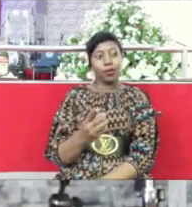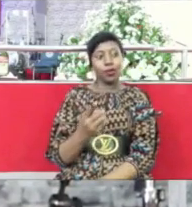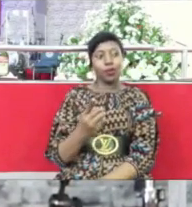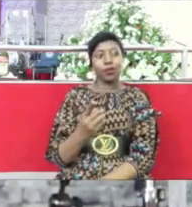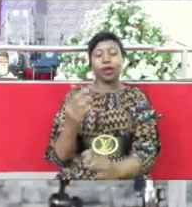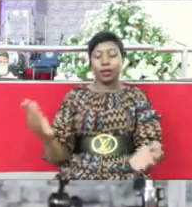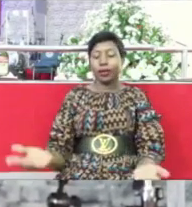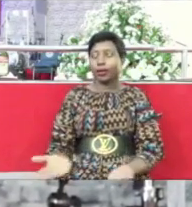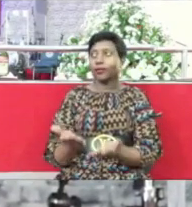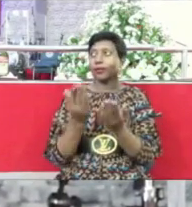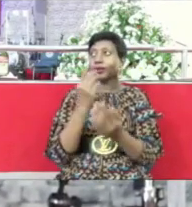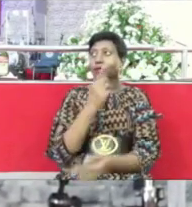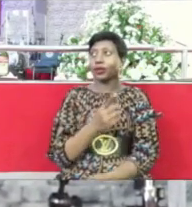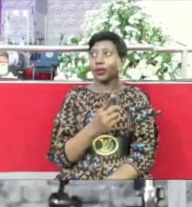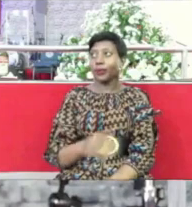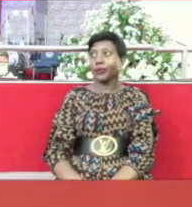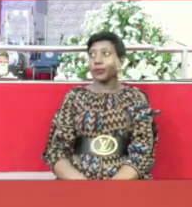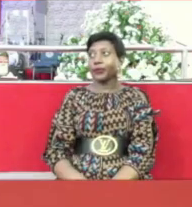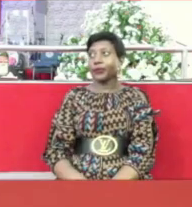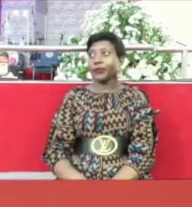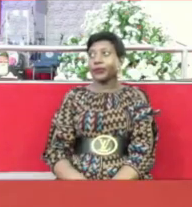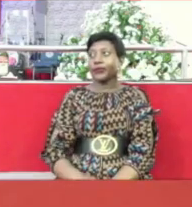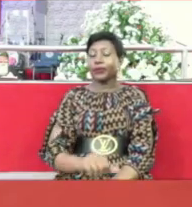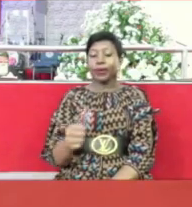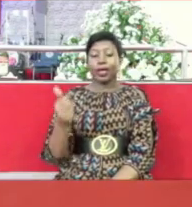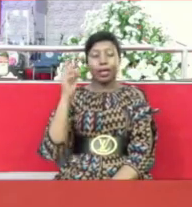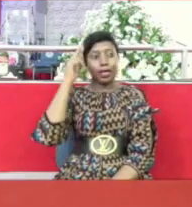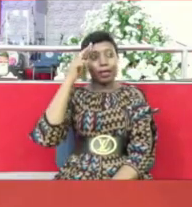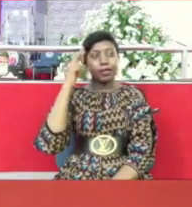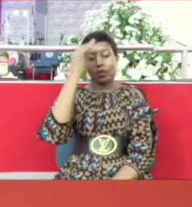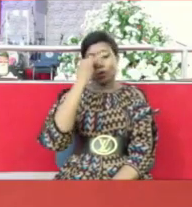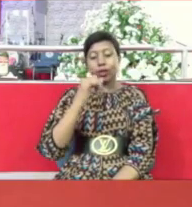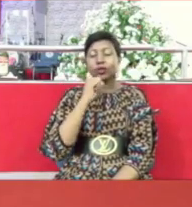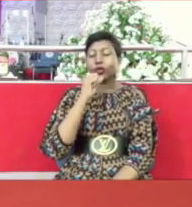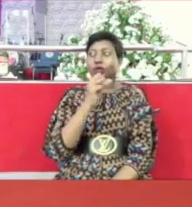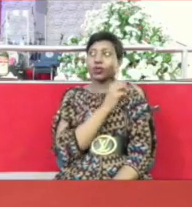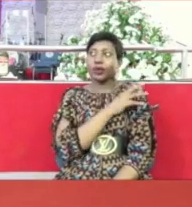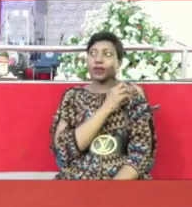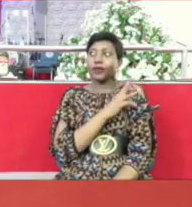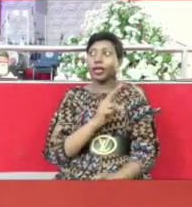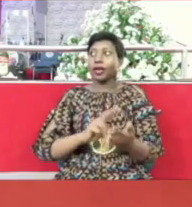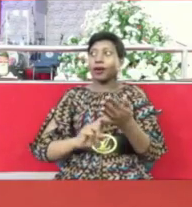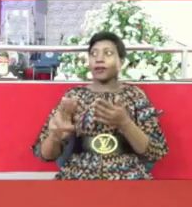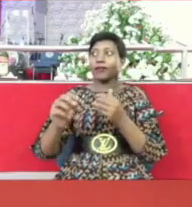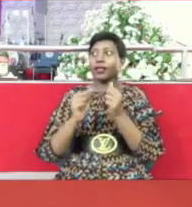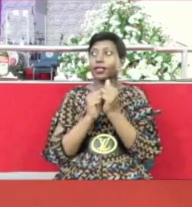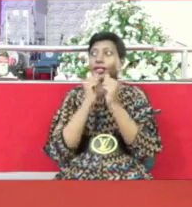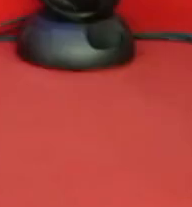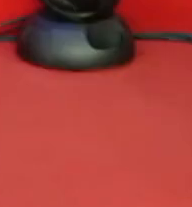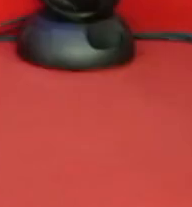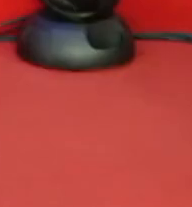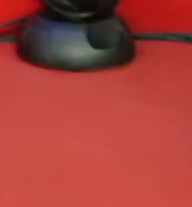Nitawashikilia. Another reason why sababu nyingine ni I will not be afraid. Sitaogopa. Verse number 13. Mstari wa 13. I am